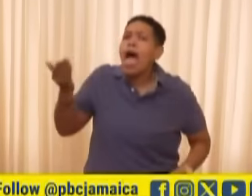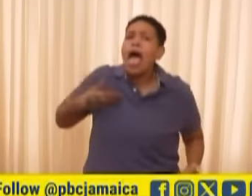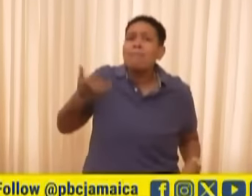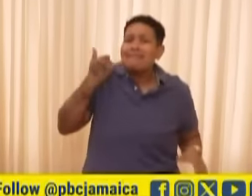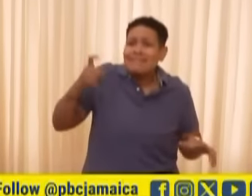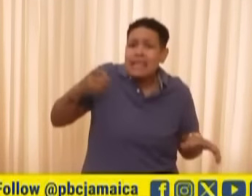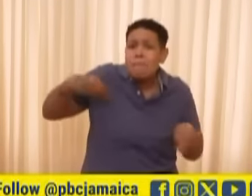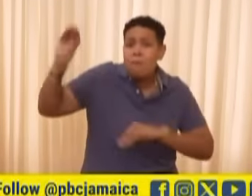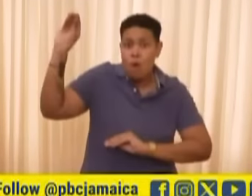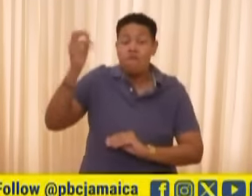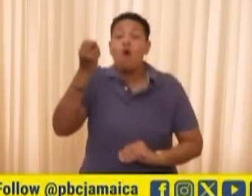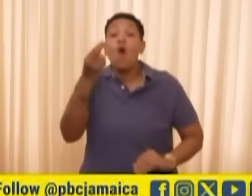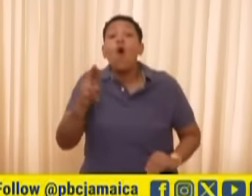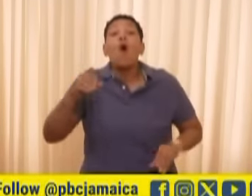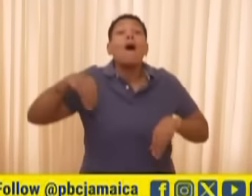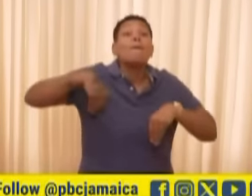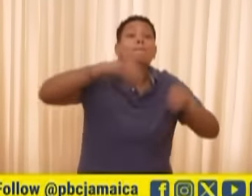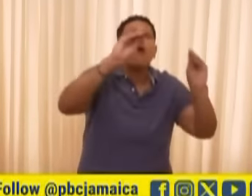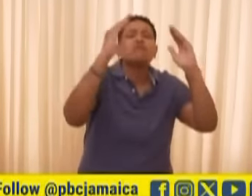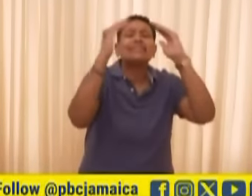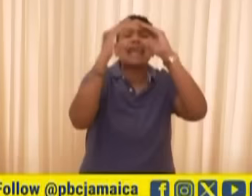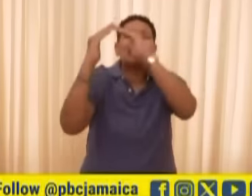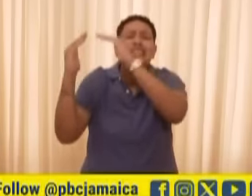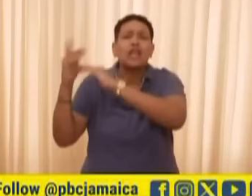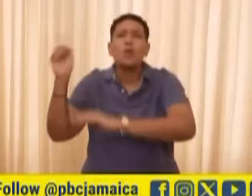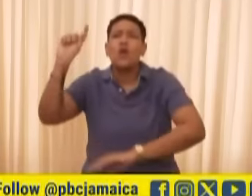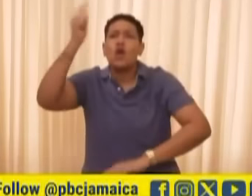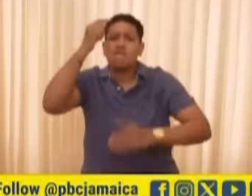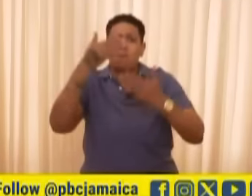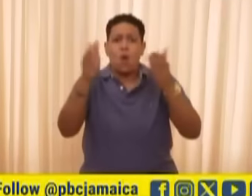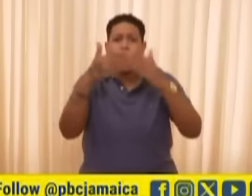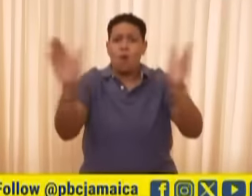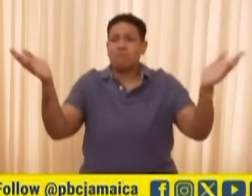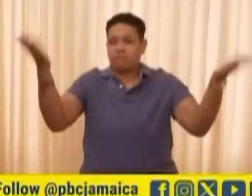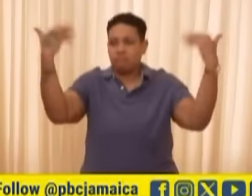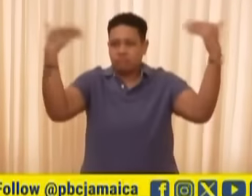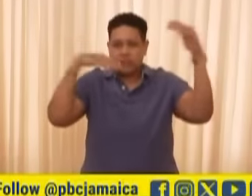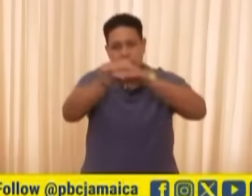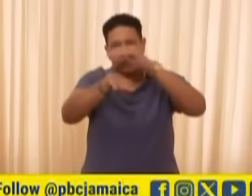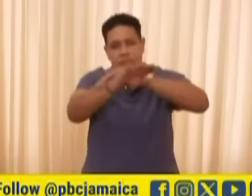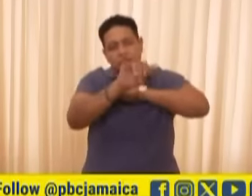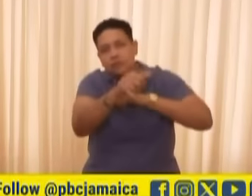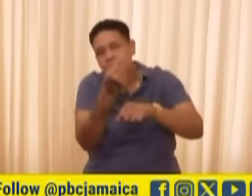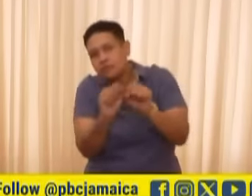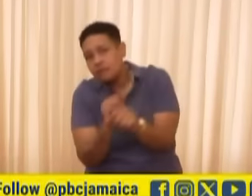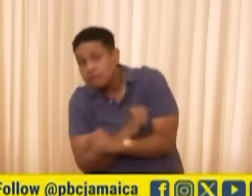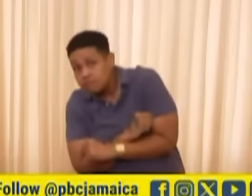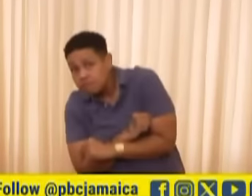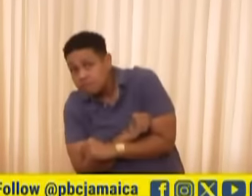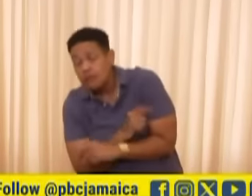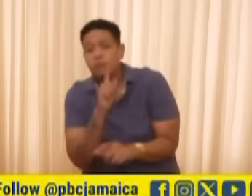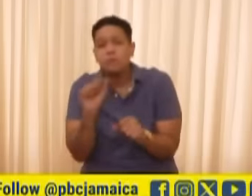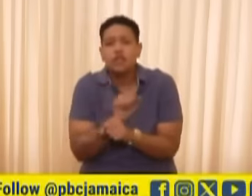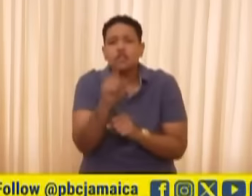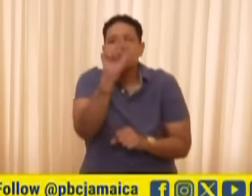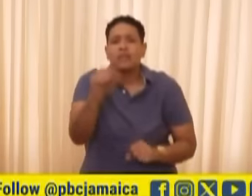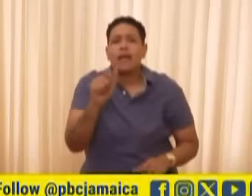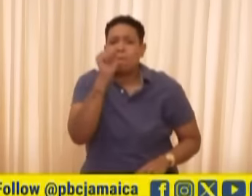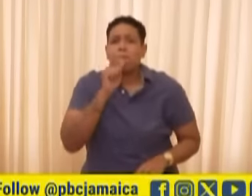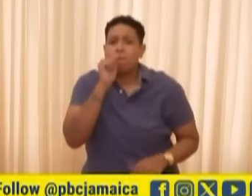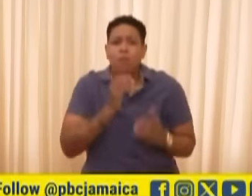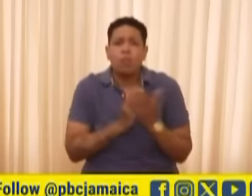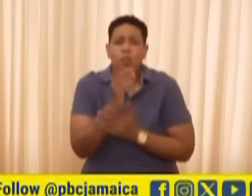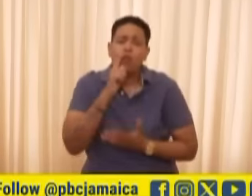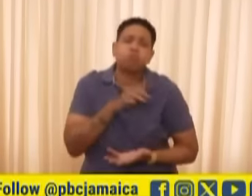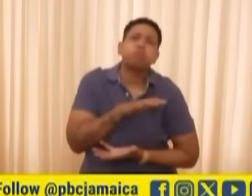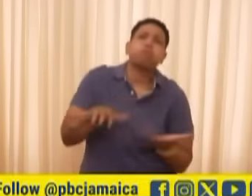from that area, or move to those shelters as soon as they are open and make sure that you are able to ride out this